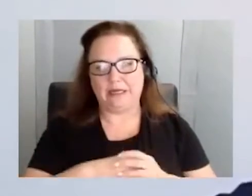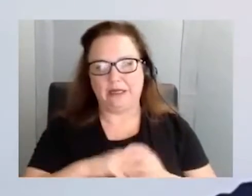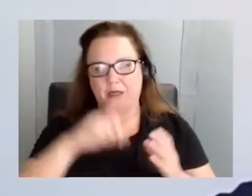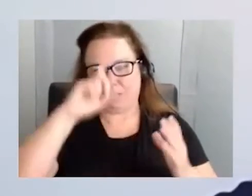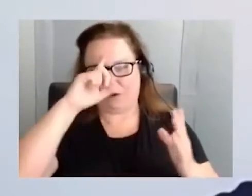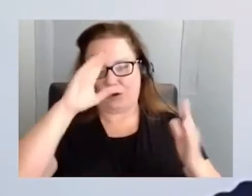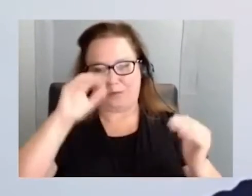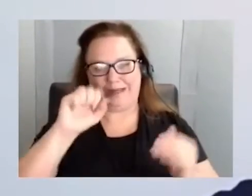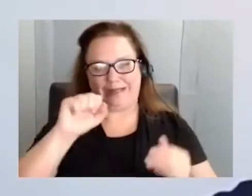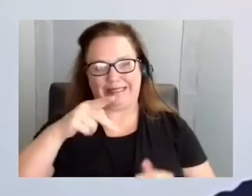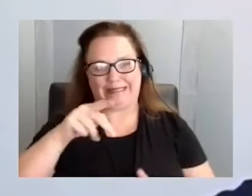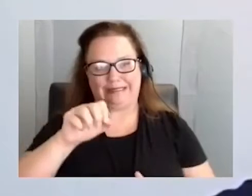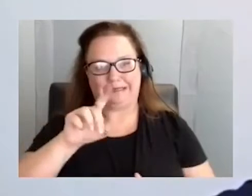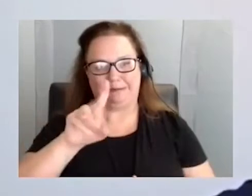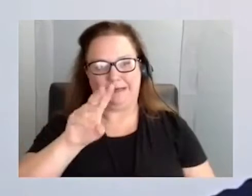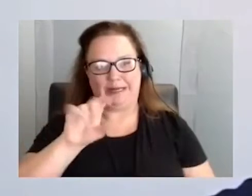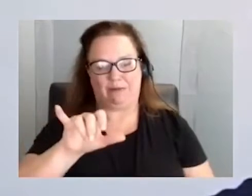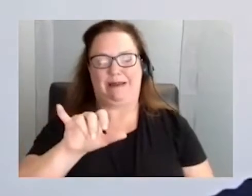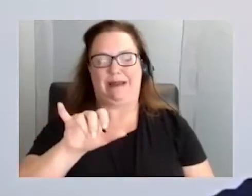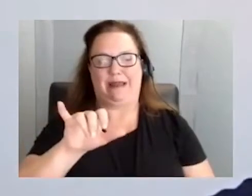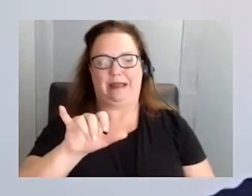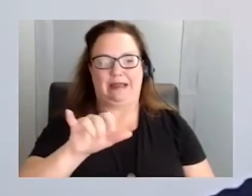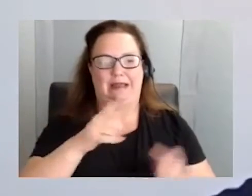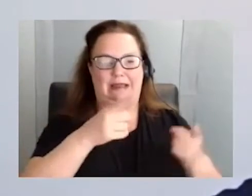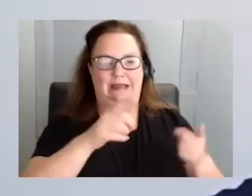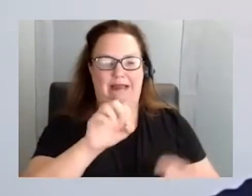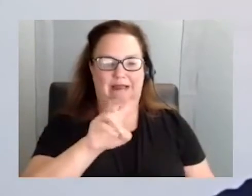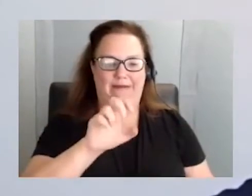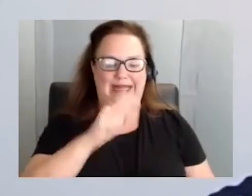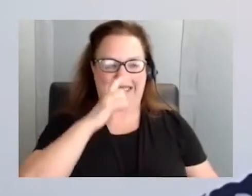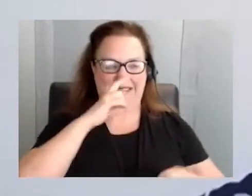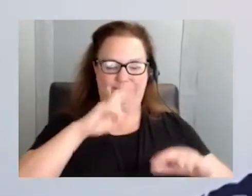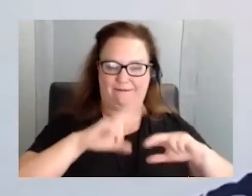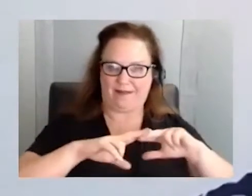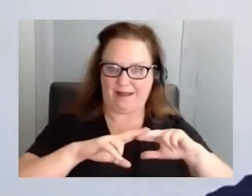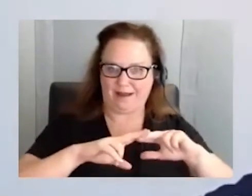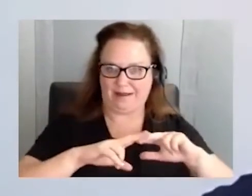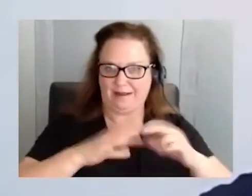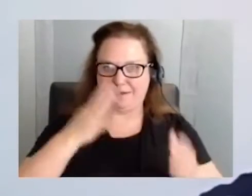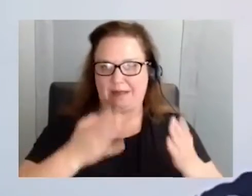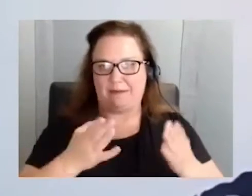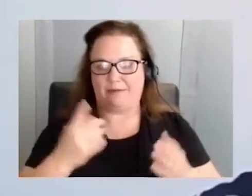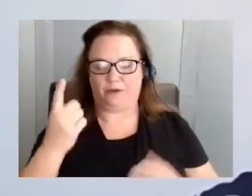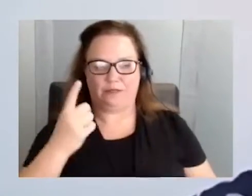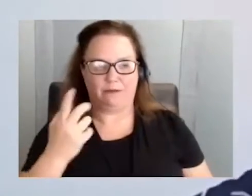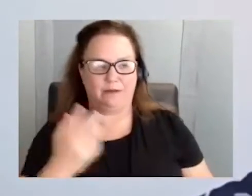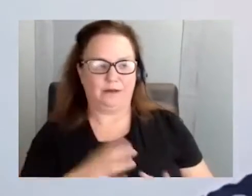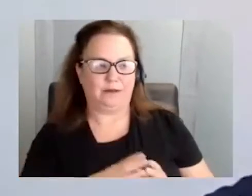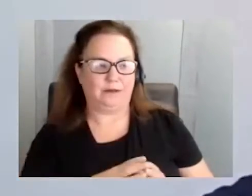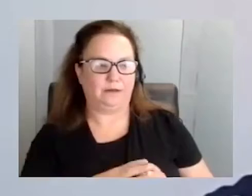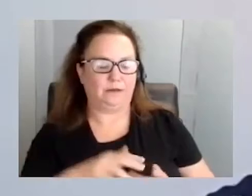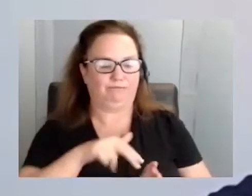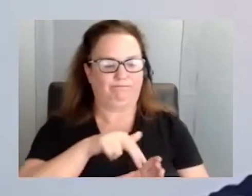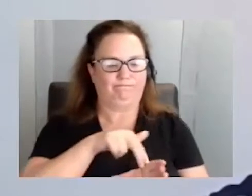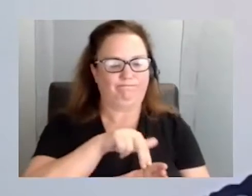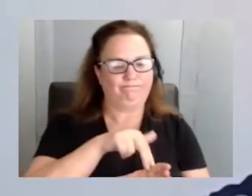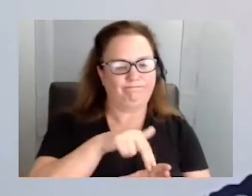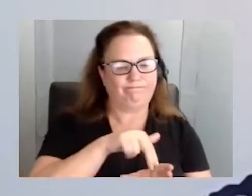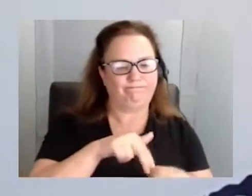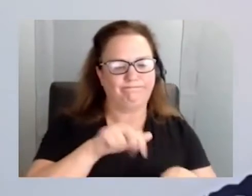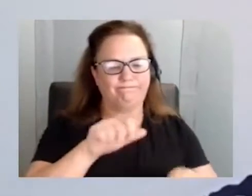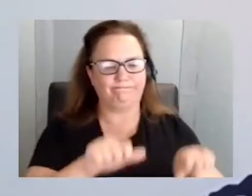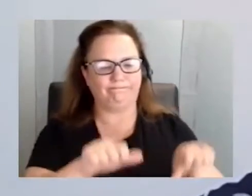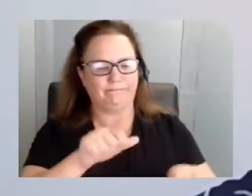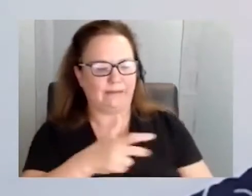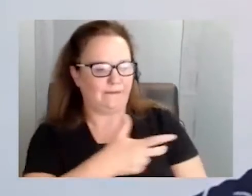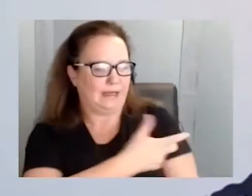event like this is something that's a fun opportunity, maybe for somebody who has been on the fence about getting vaccinated,